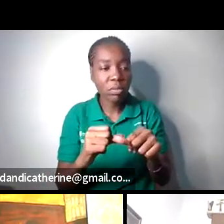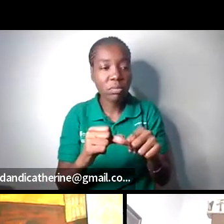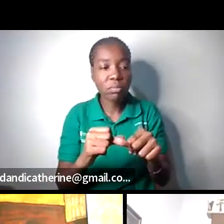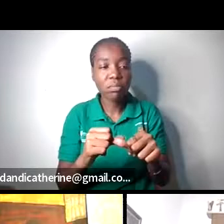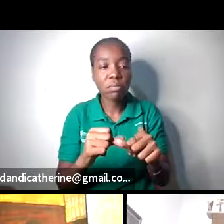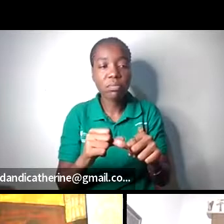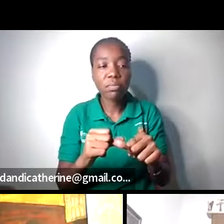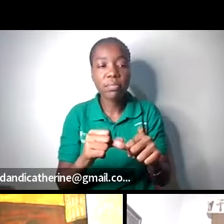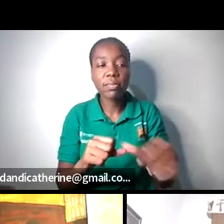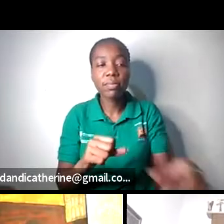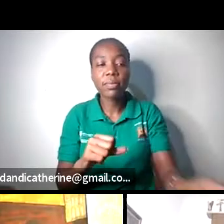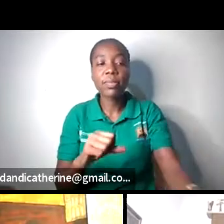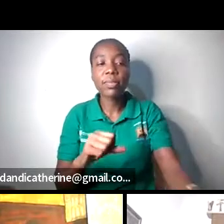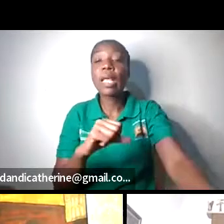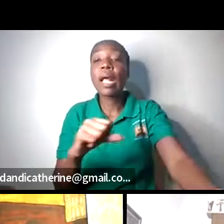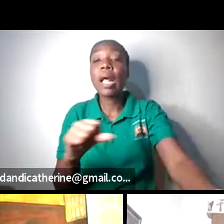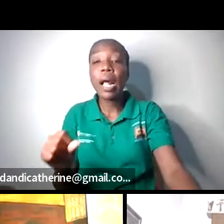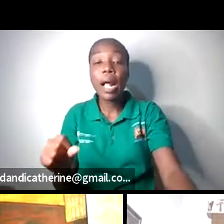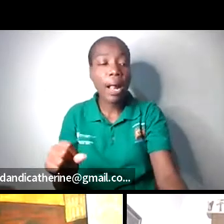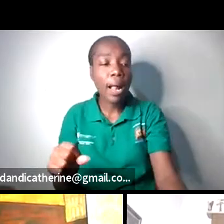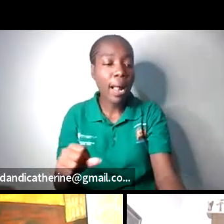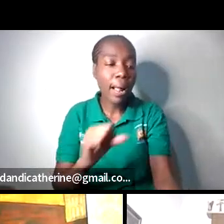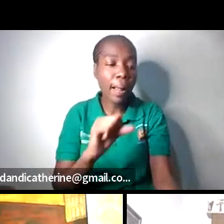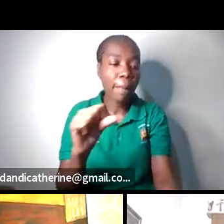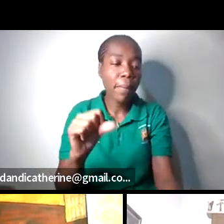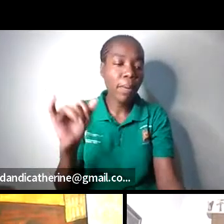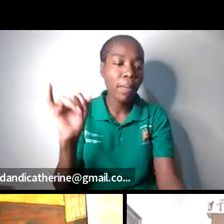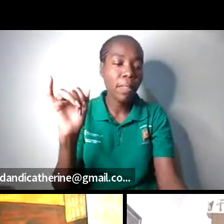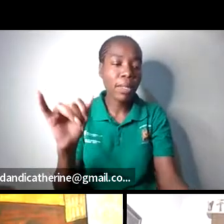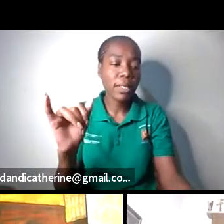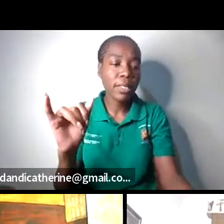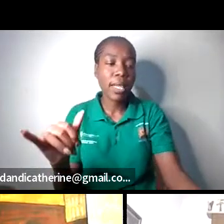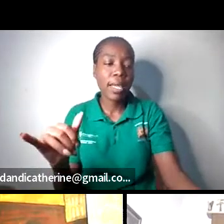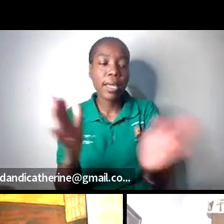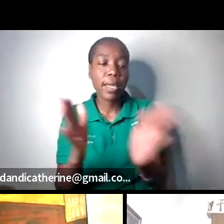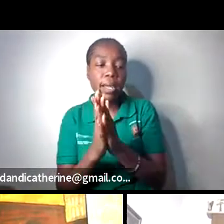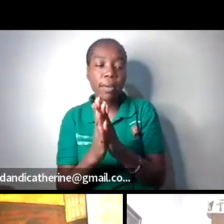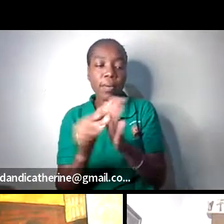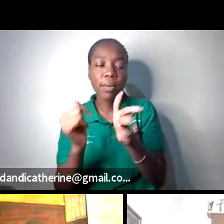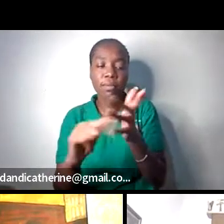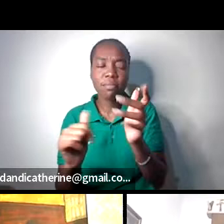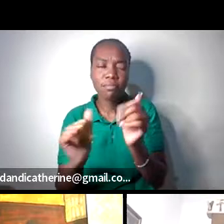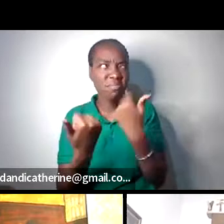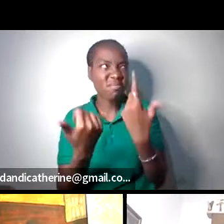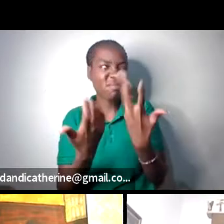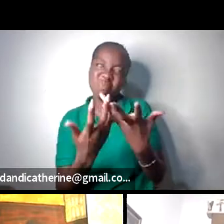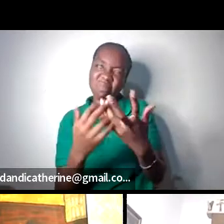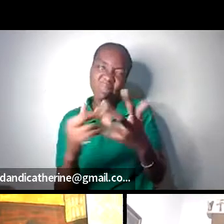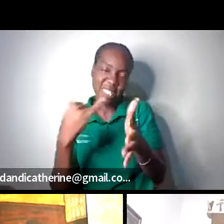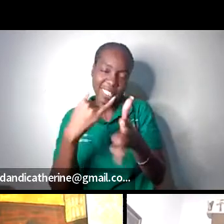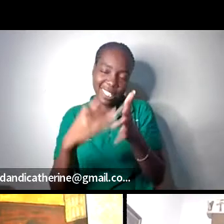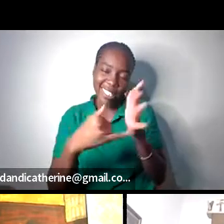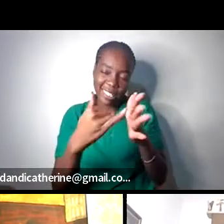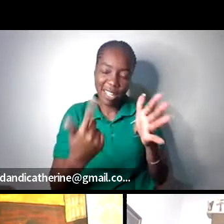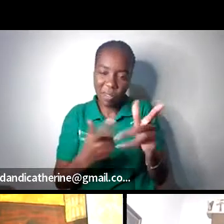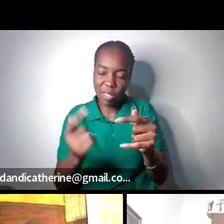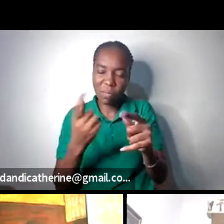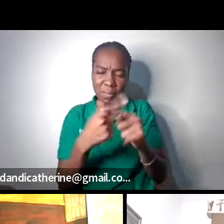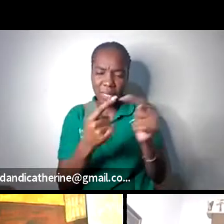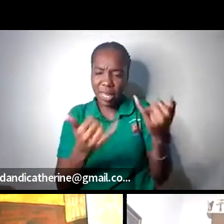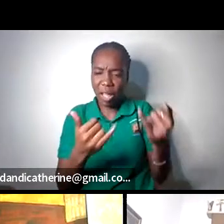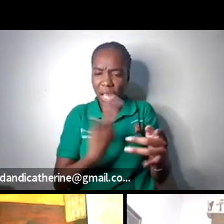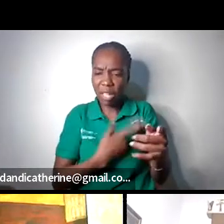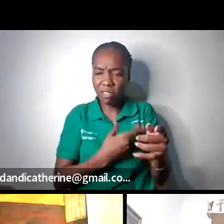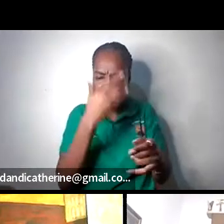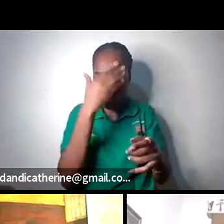the value of sustainability and what is happening in the mining industry and where we are actually losing it at. And I